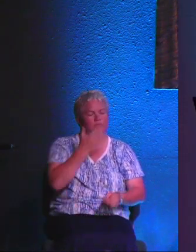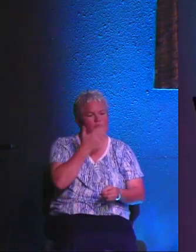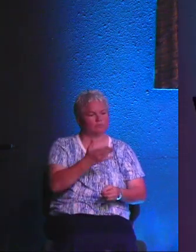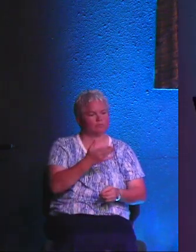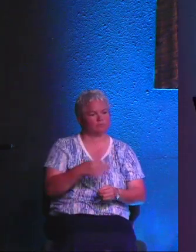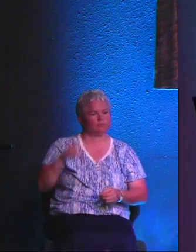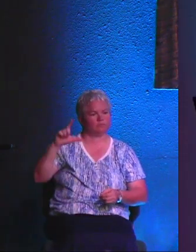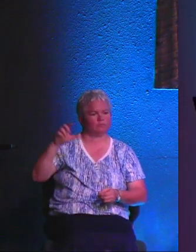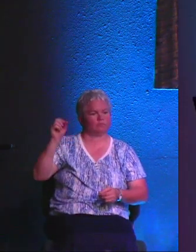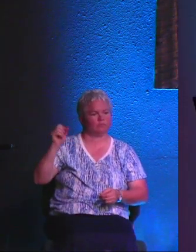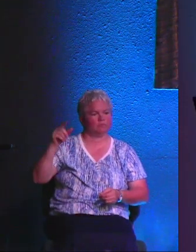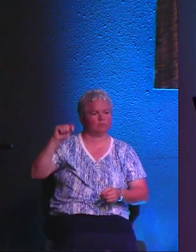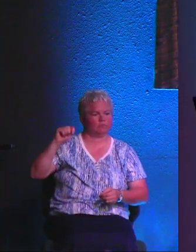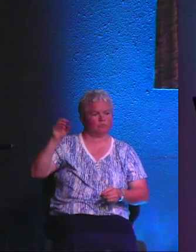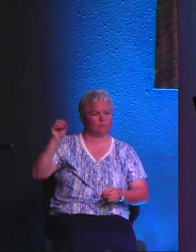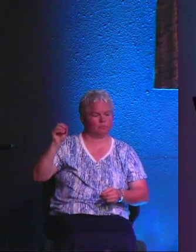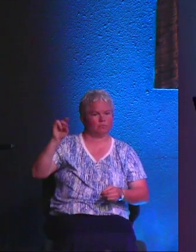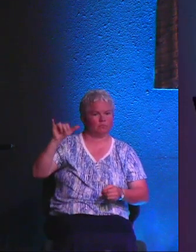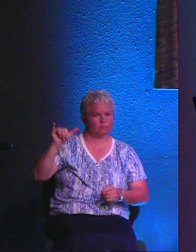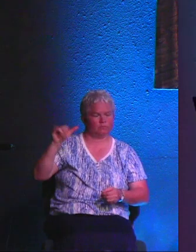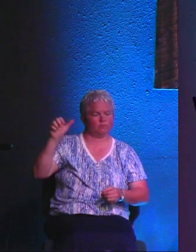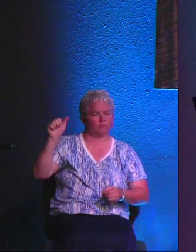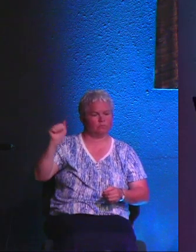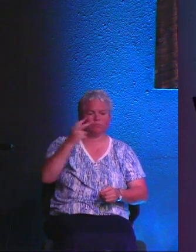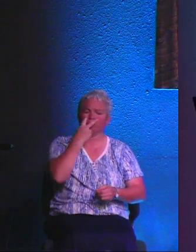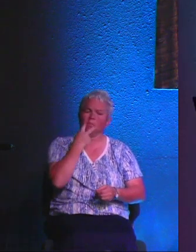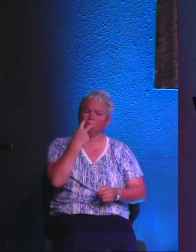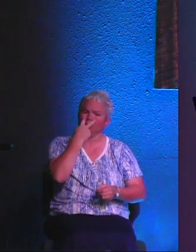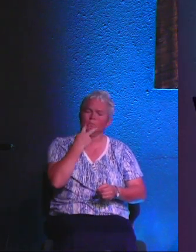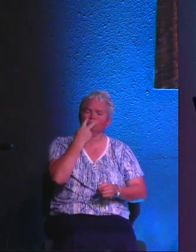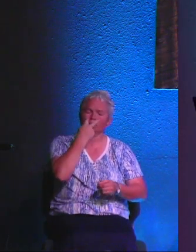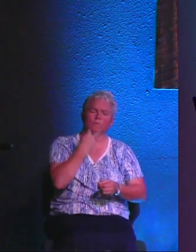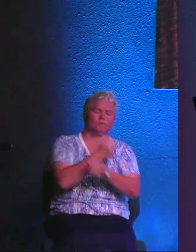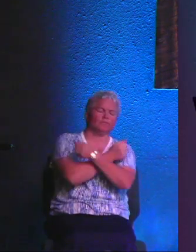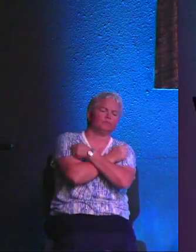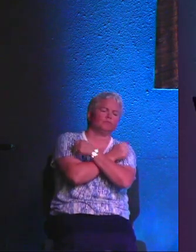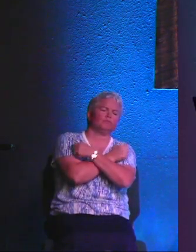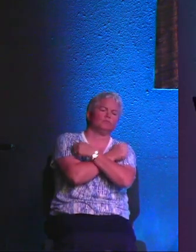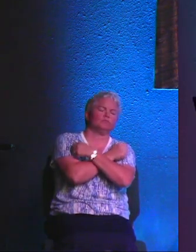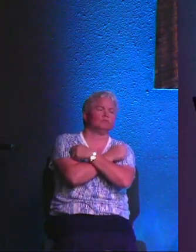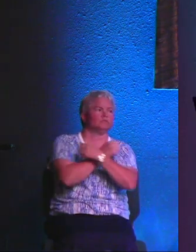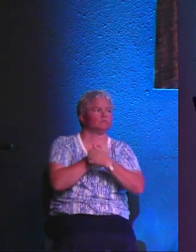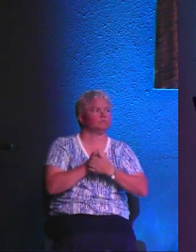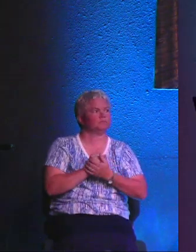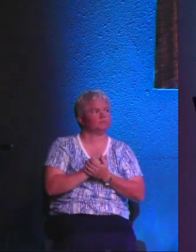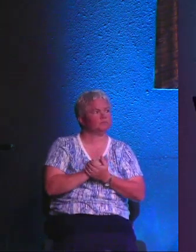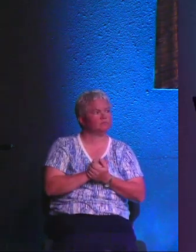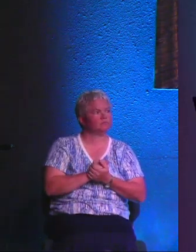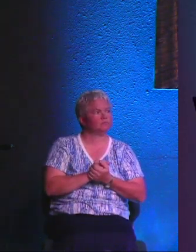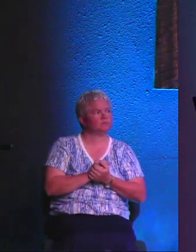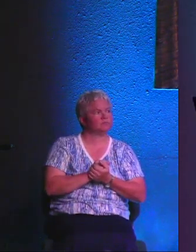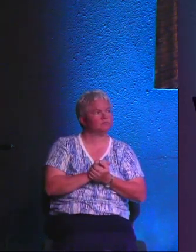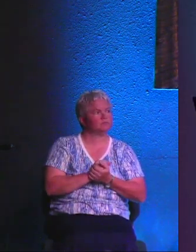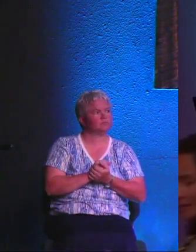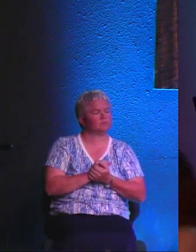Nice job, Latoya. I love when we can let our tears fall. It's good.